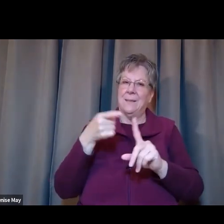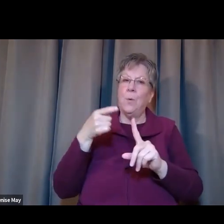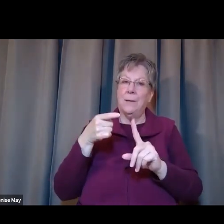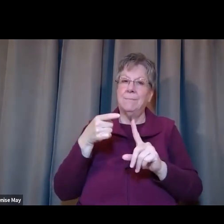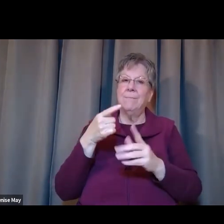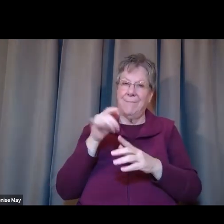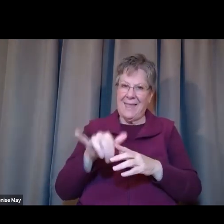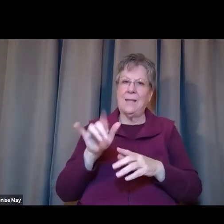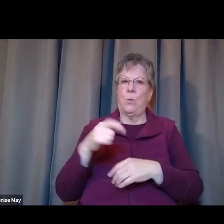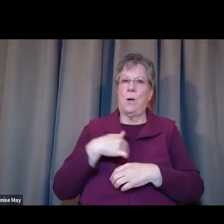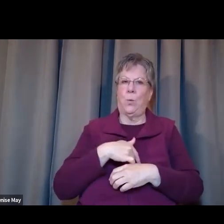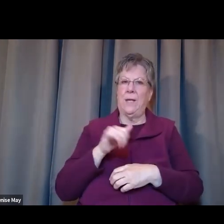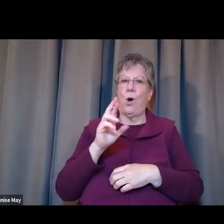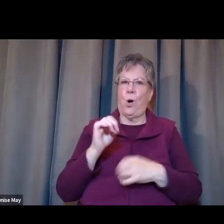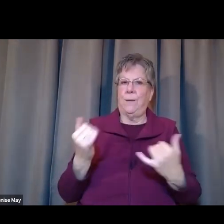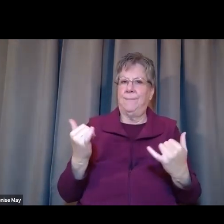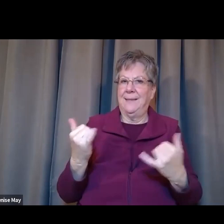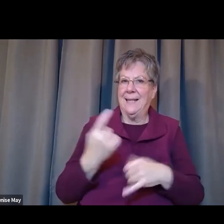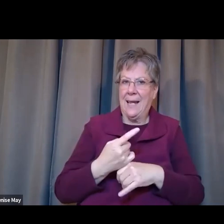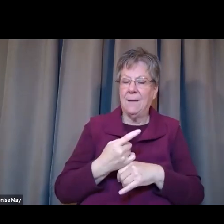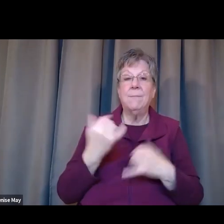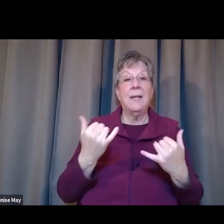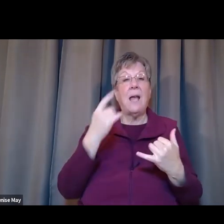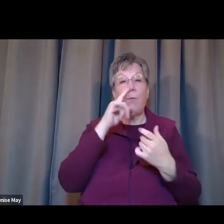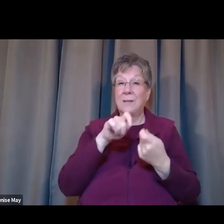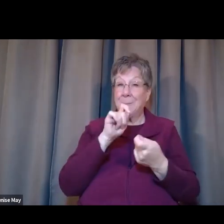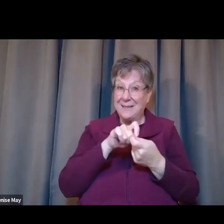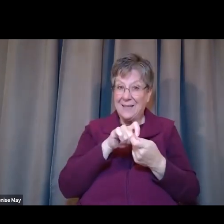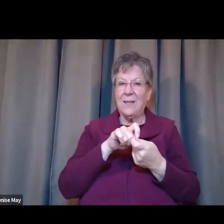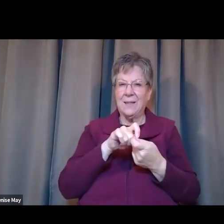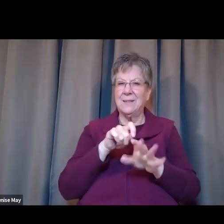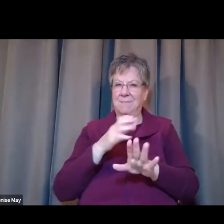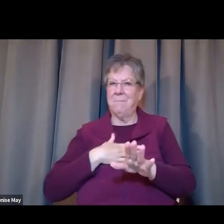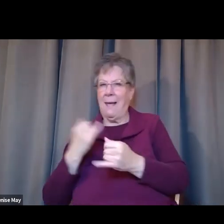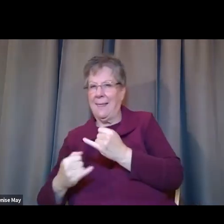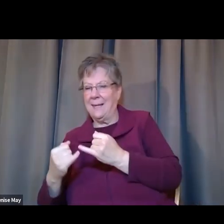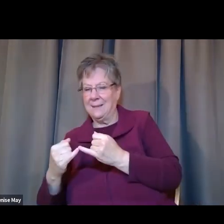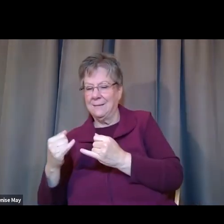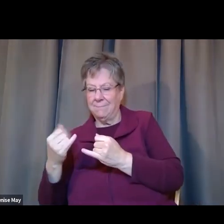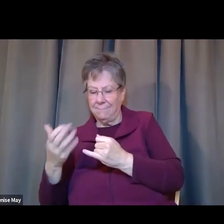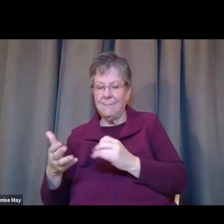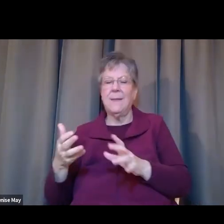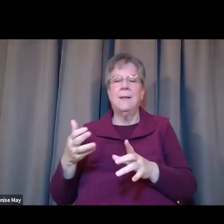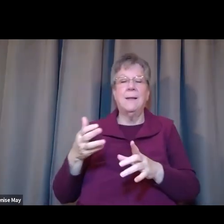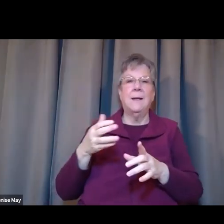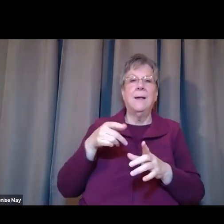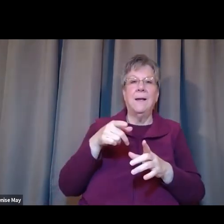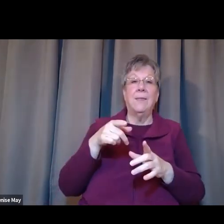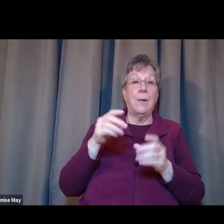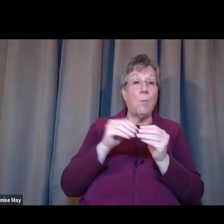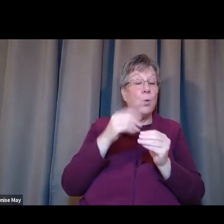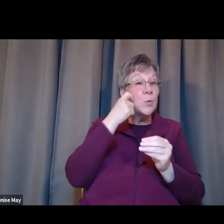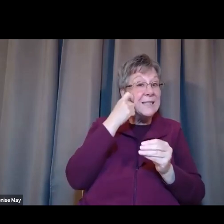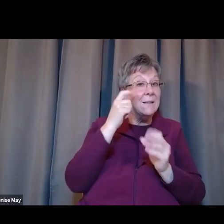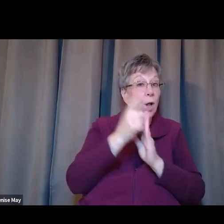today. Now, when it comes to the specifics, and I'll end with this, evaluating, for instance, some of the more recent laws